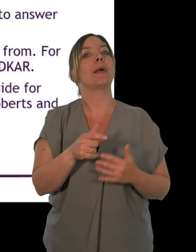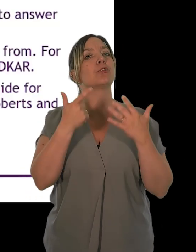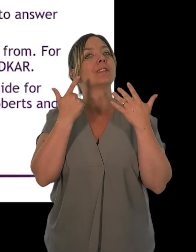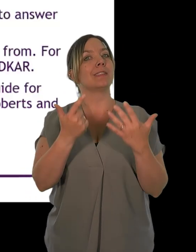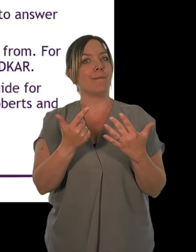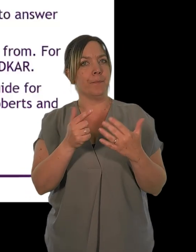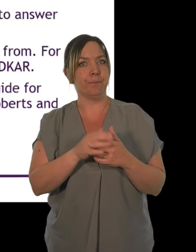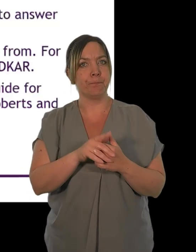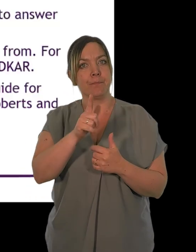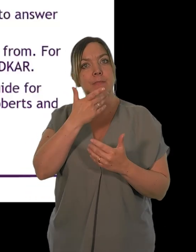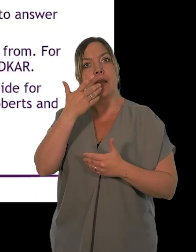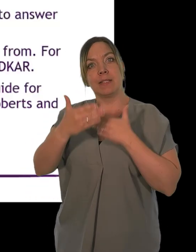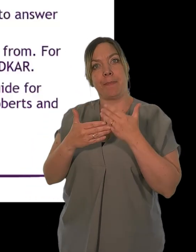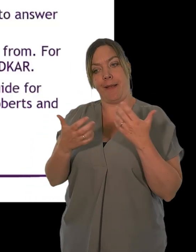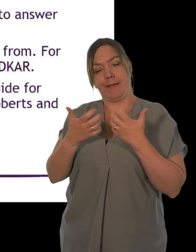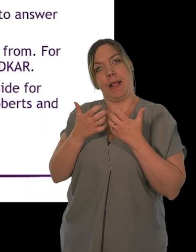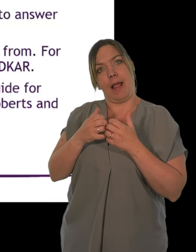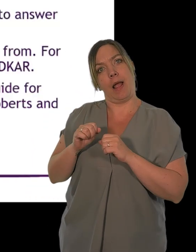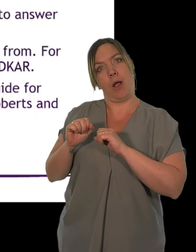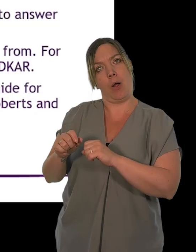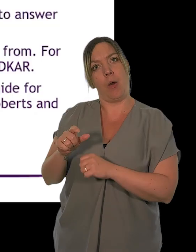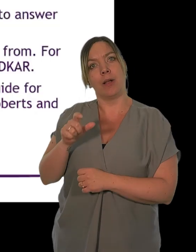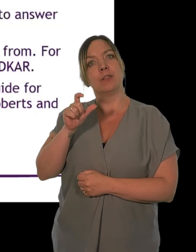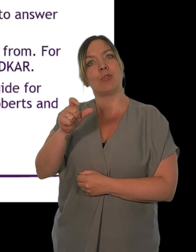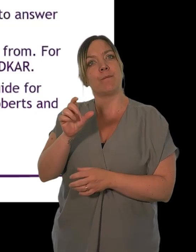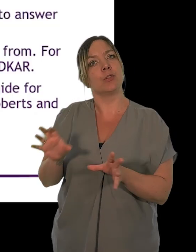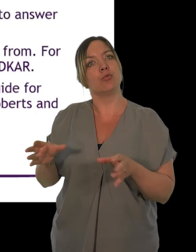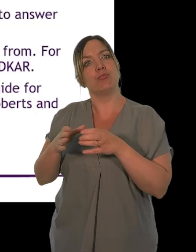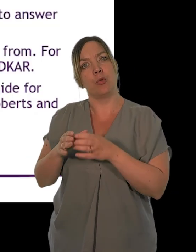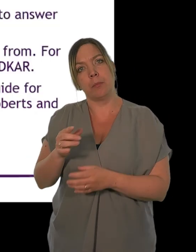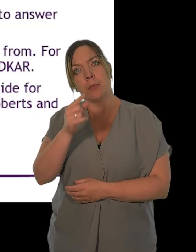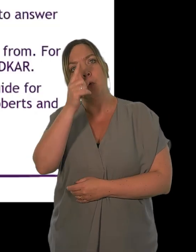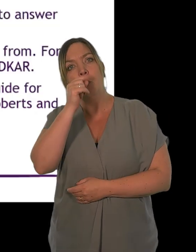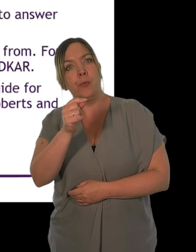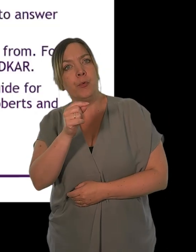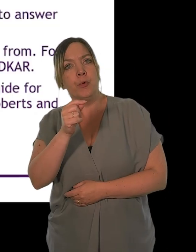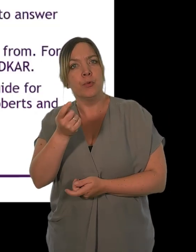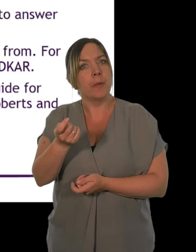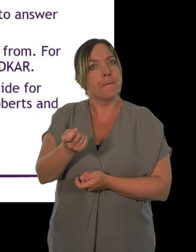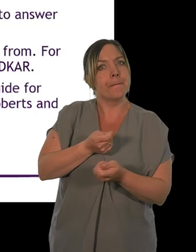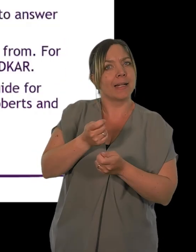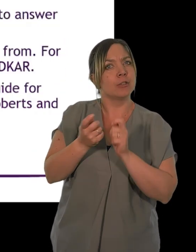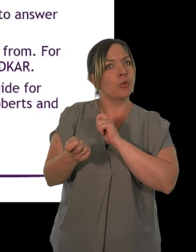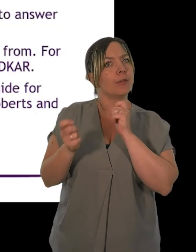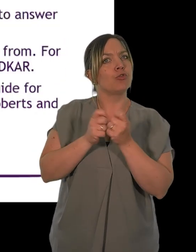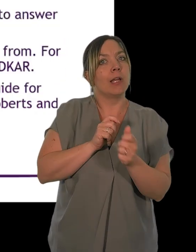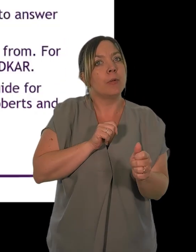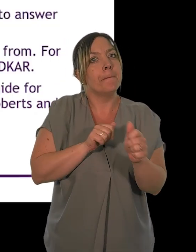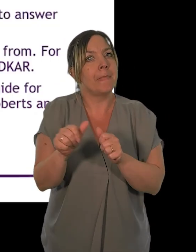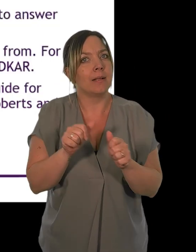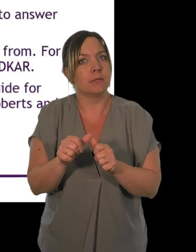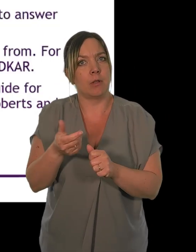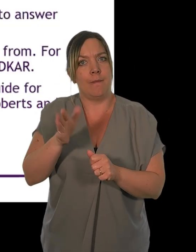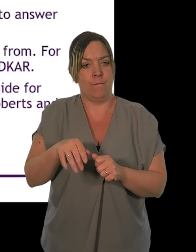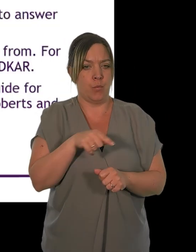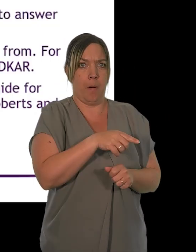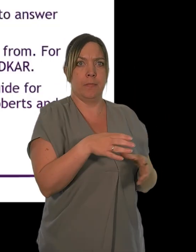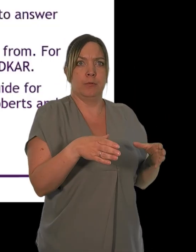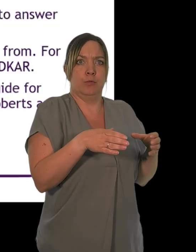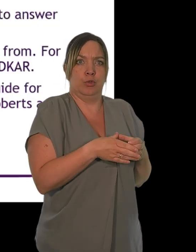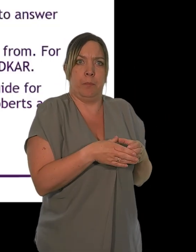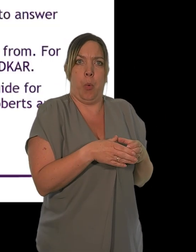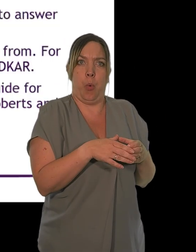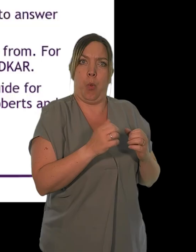to Calmere House being part of a large organisation. We now move from culture to change. In